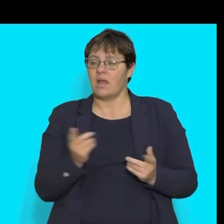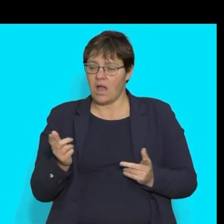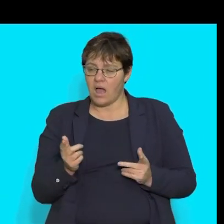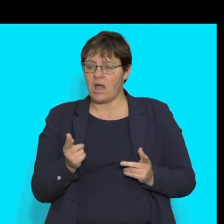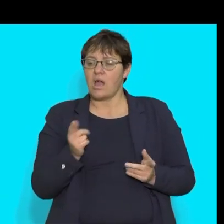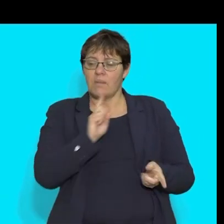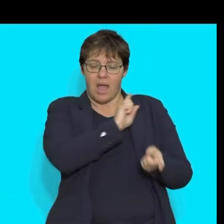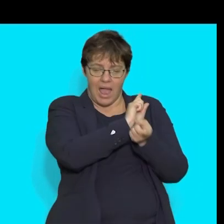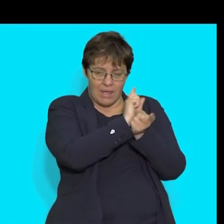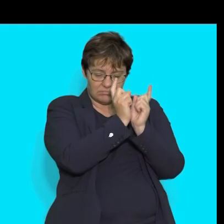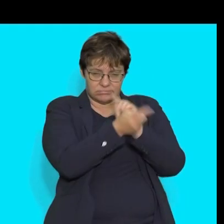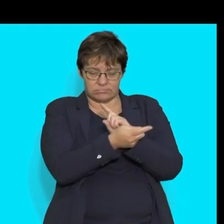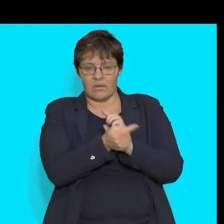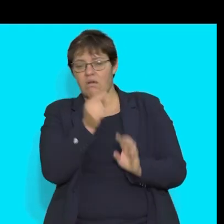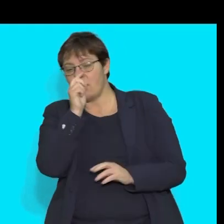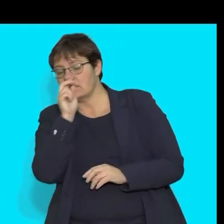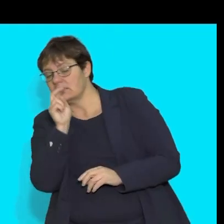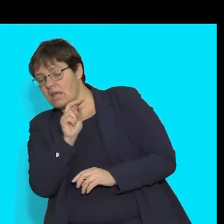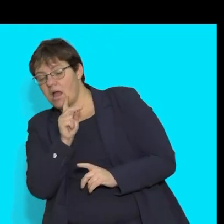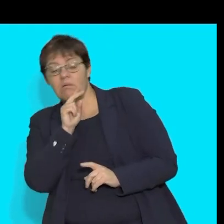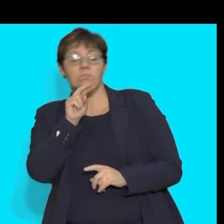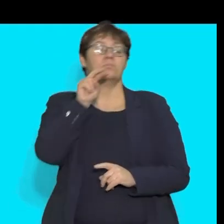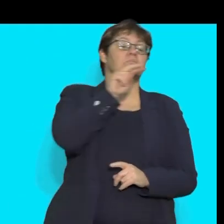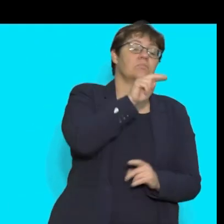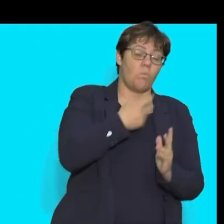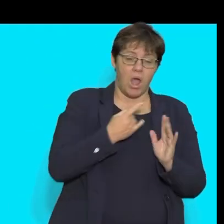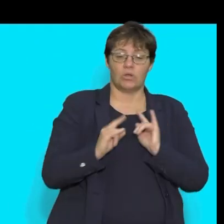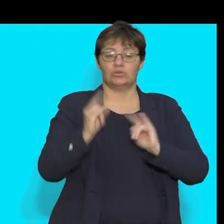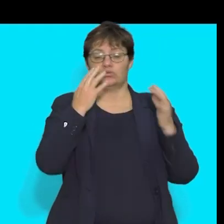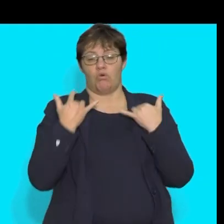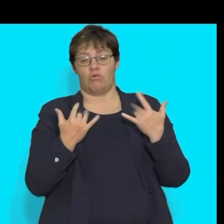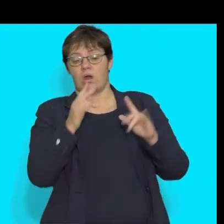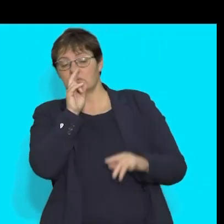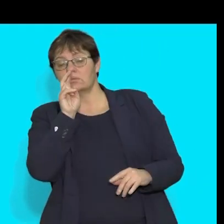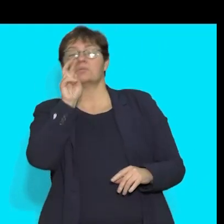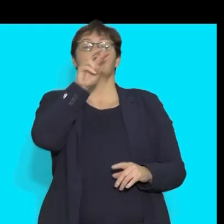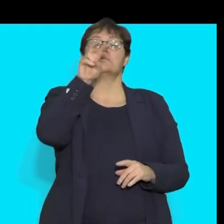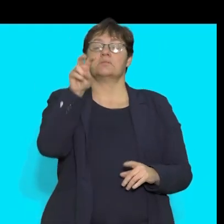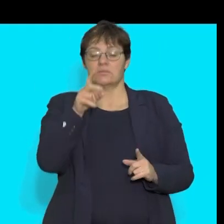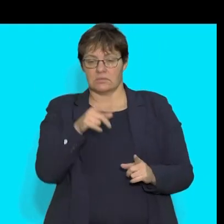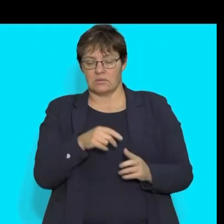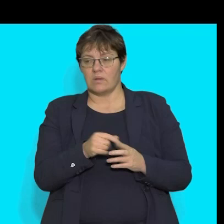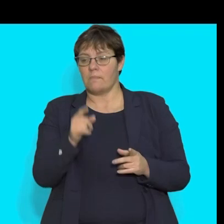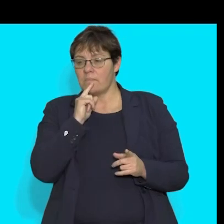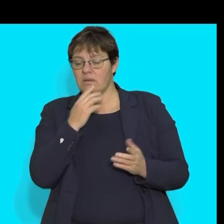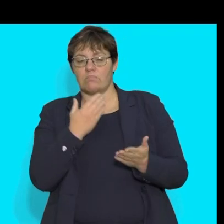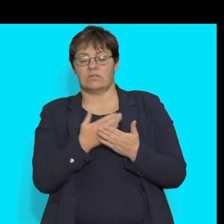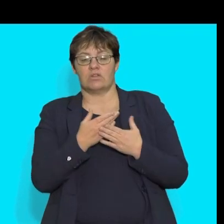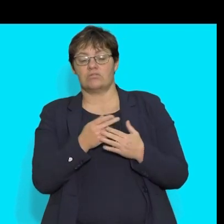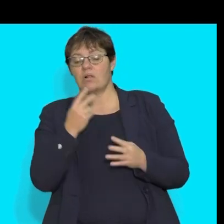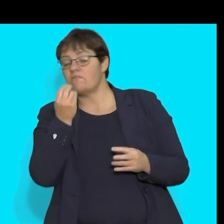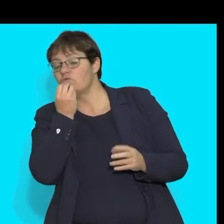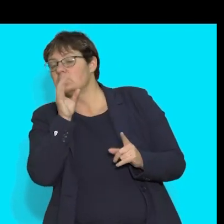to be an adaptation for seeing or looking over the tall grass and look out for its potential